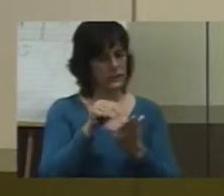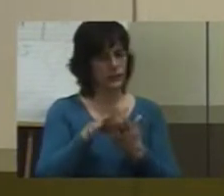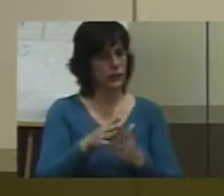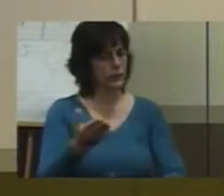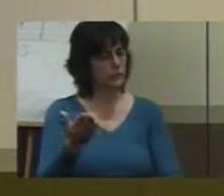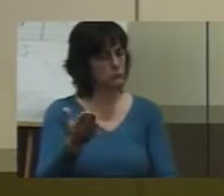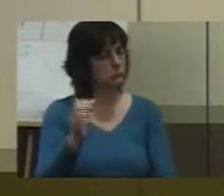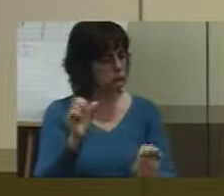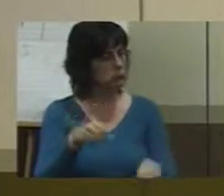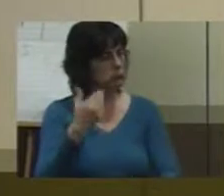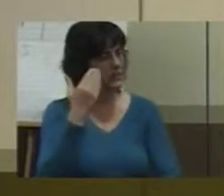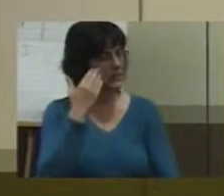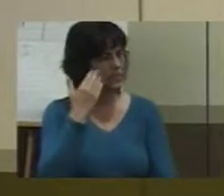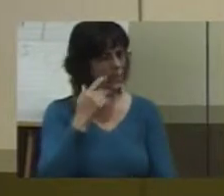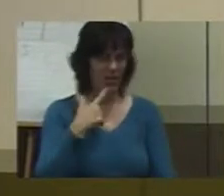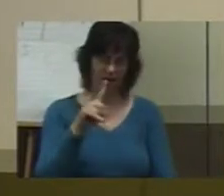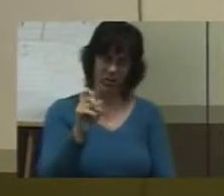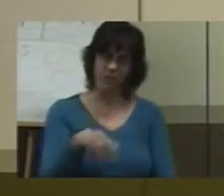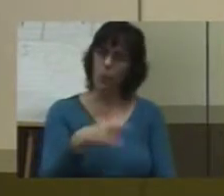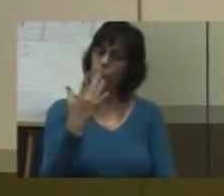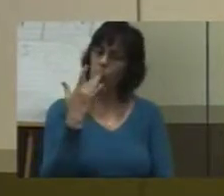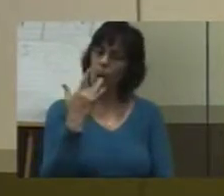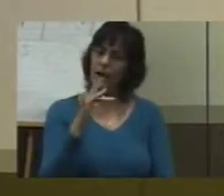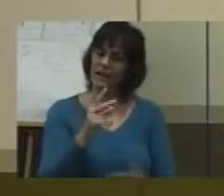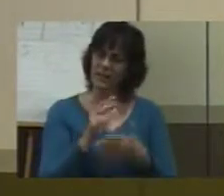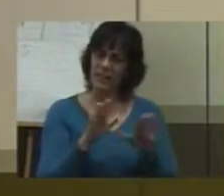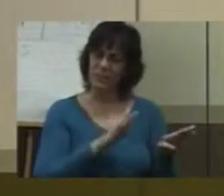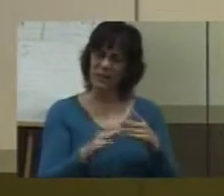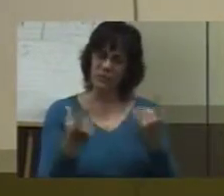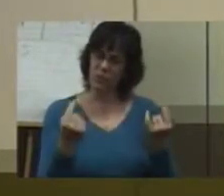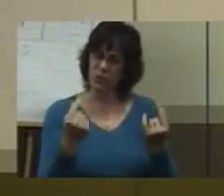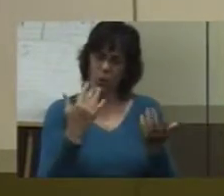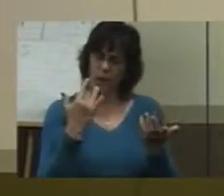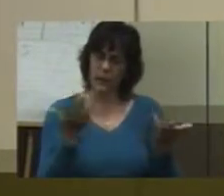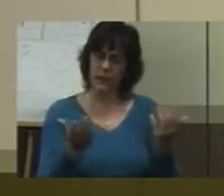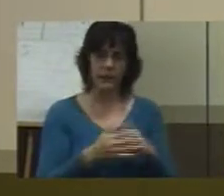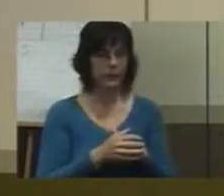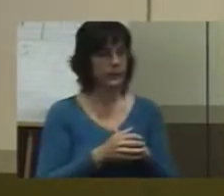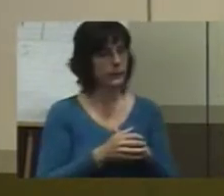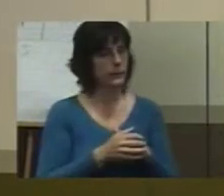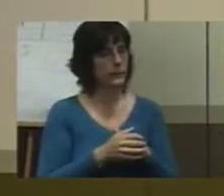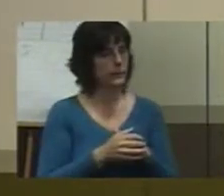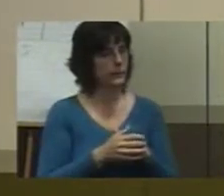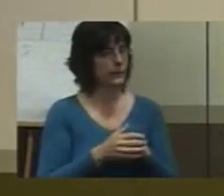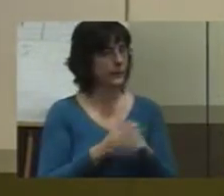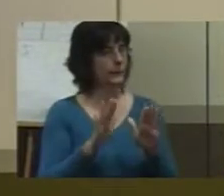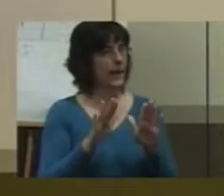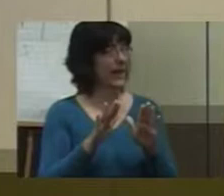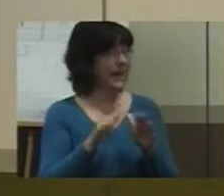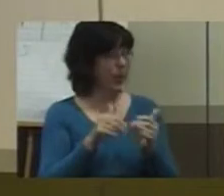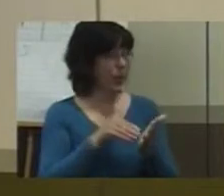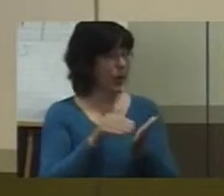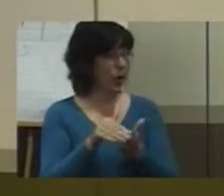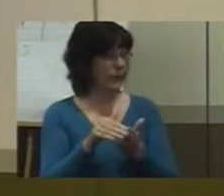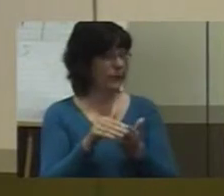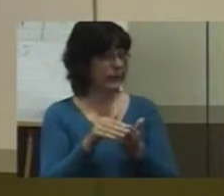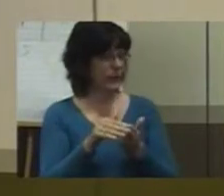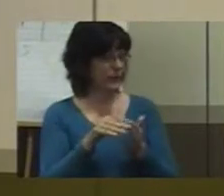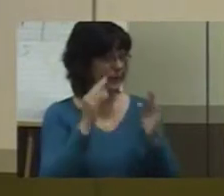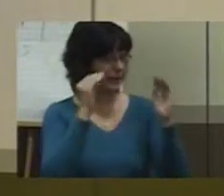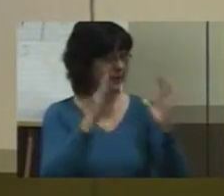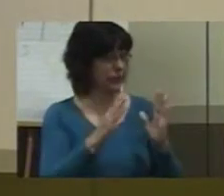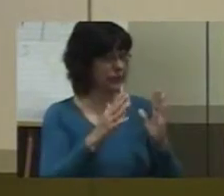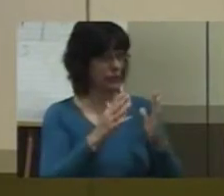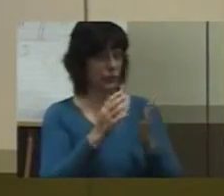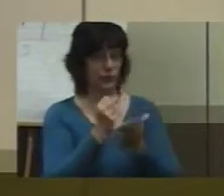is cognitively able, why are you doing this behavior? How often do we suppose that teachers and social